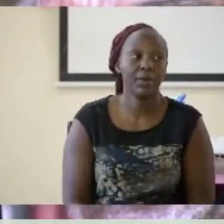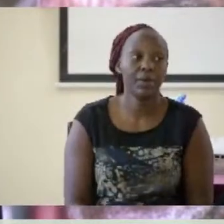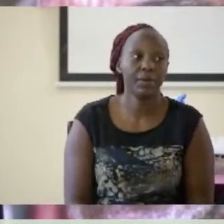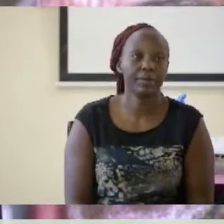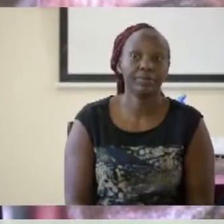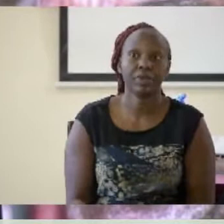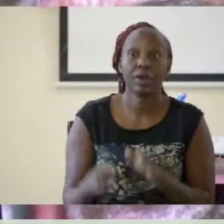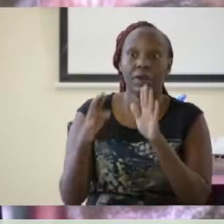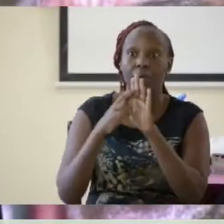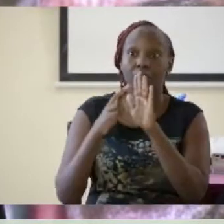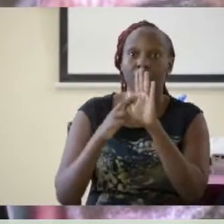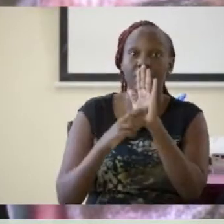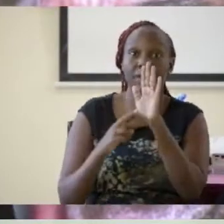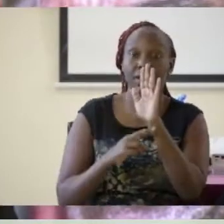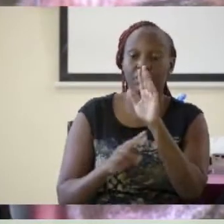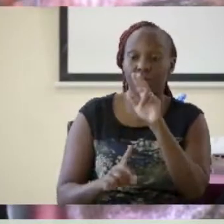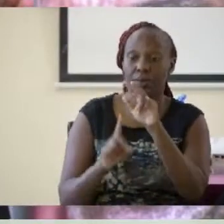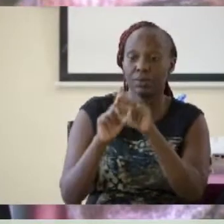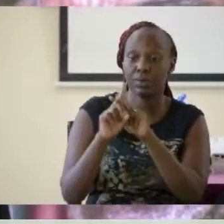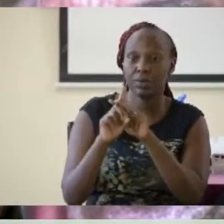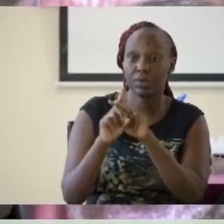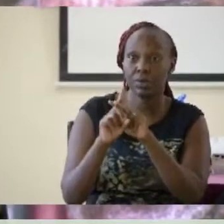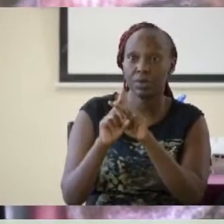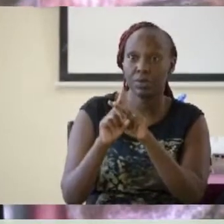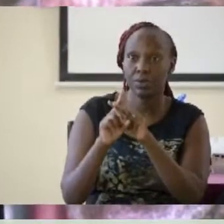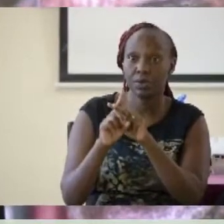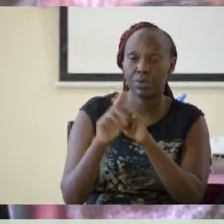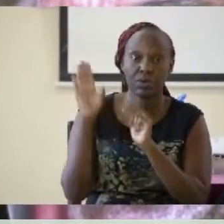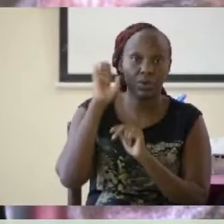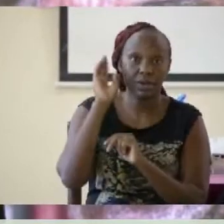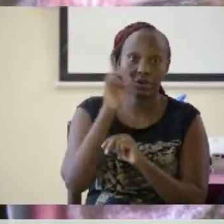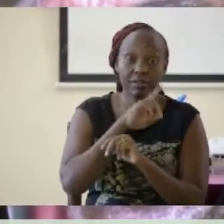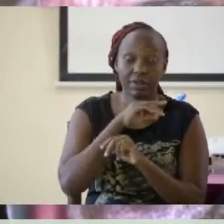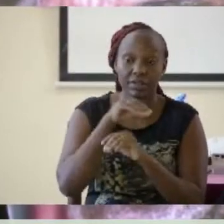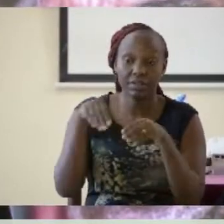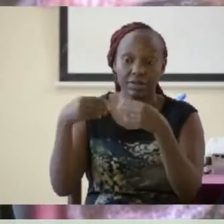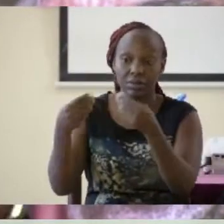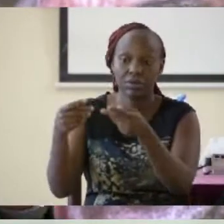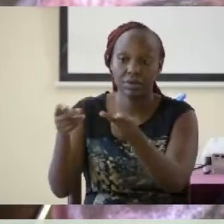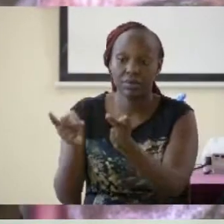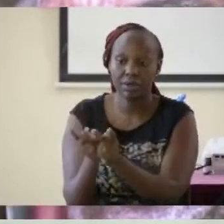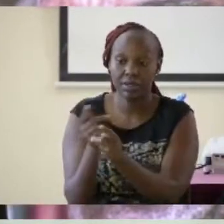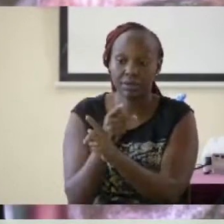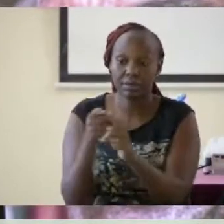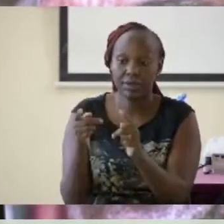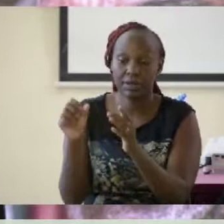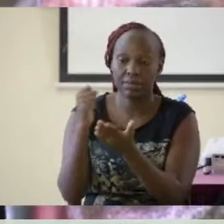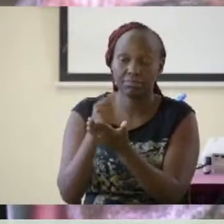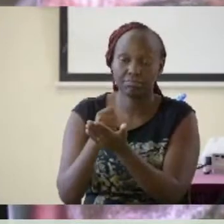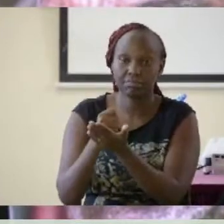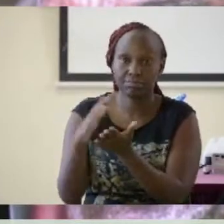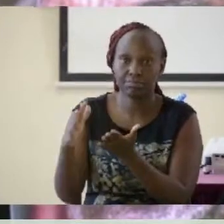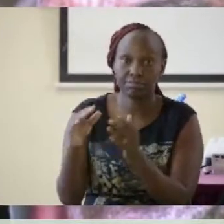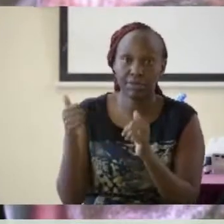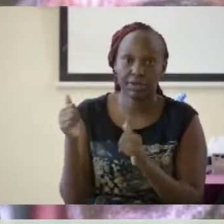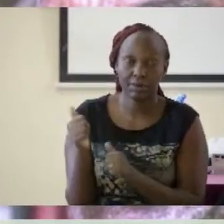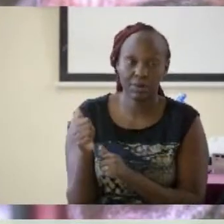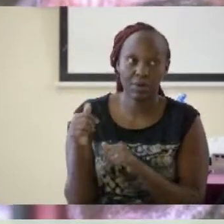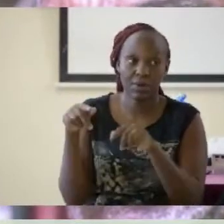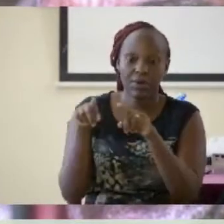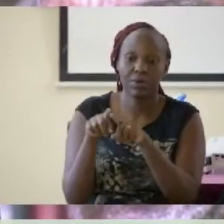the regulation that has been placed, you heard it has been put, it is in place, but it has not been gazetted. And